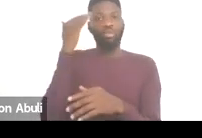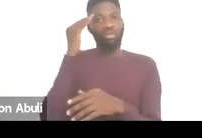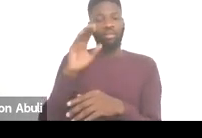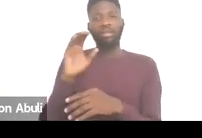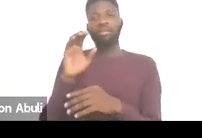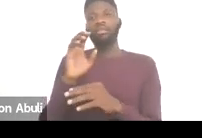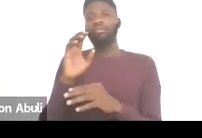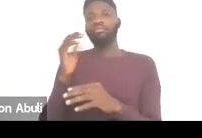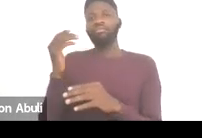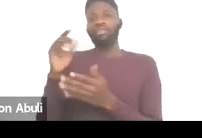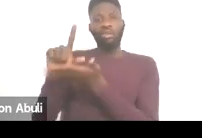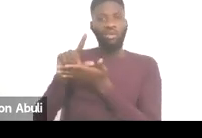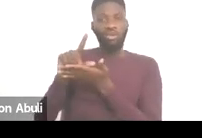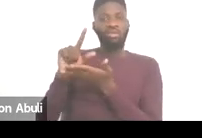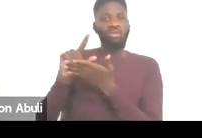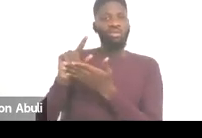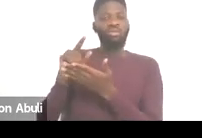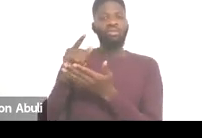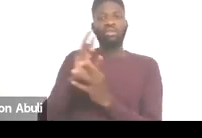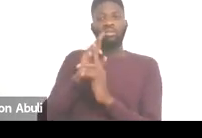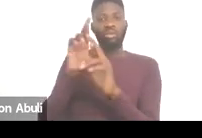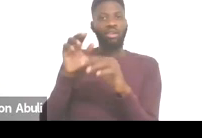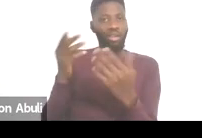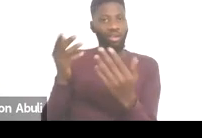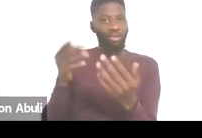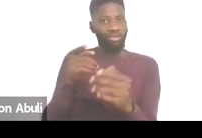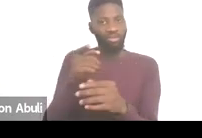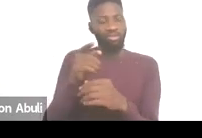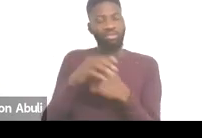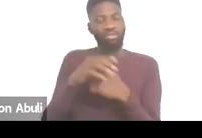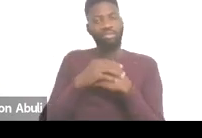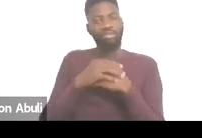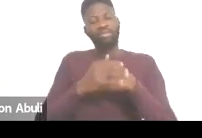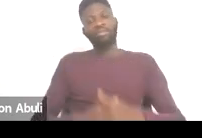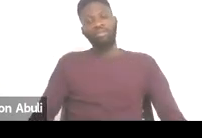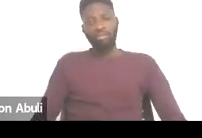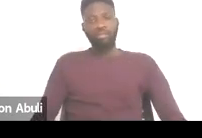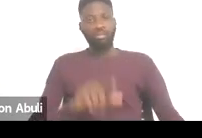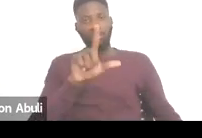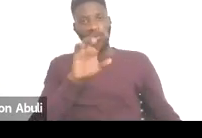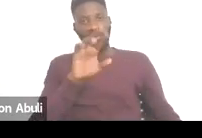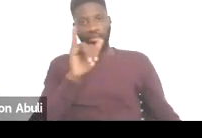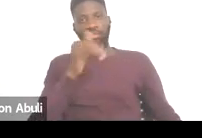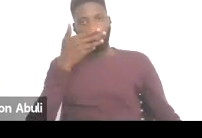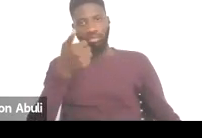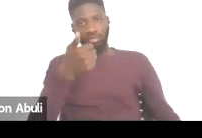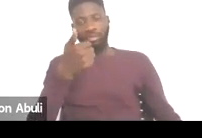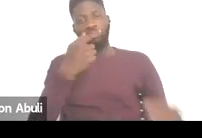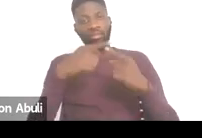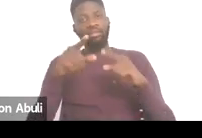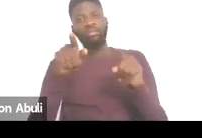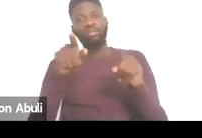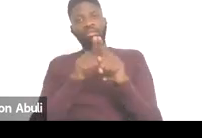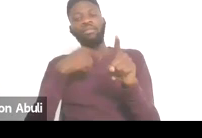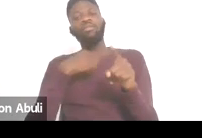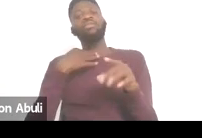report like. I hope that answers you. Yes, Luz, that is a good one, but I want to add something else, which